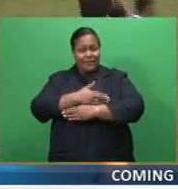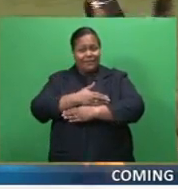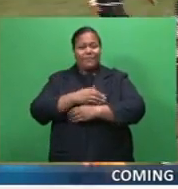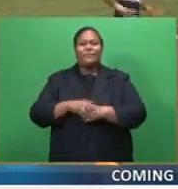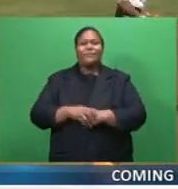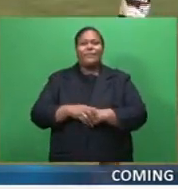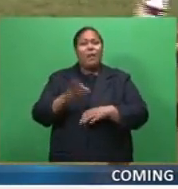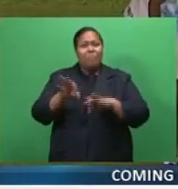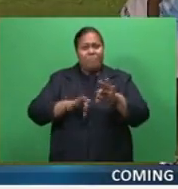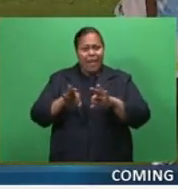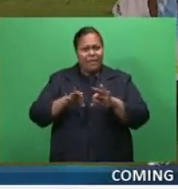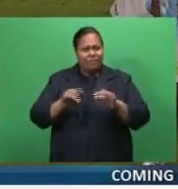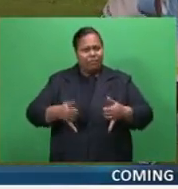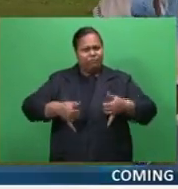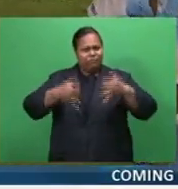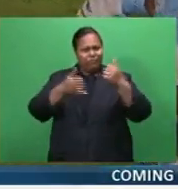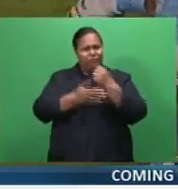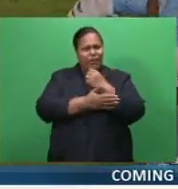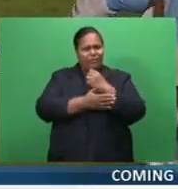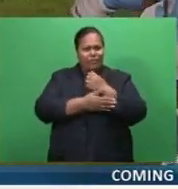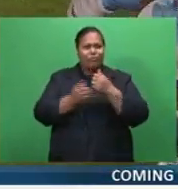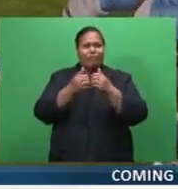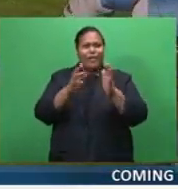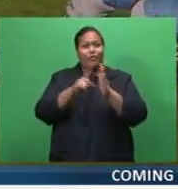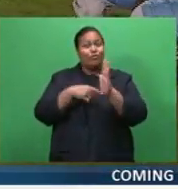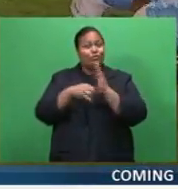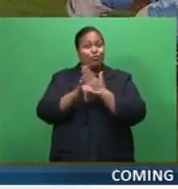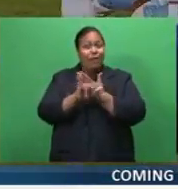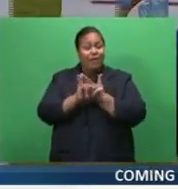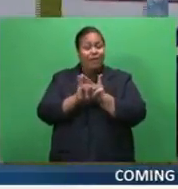Plans for Skipper Cup to kick off in July.